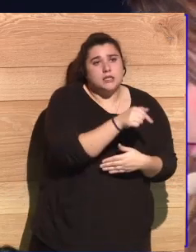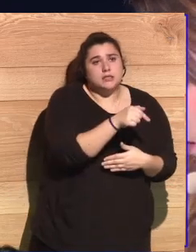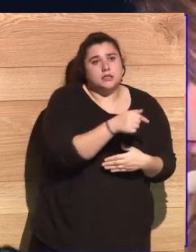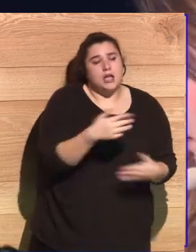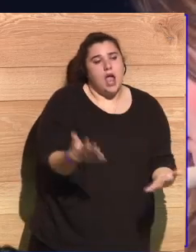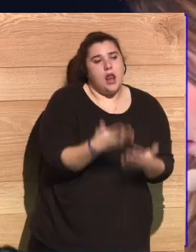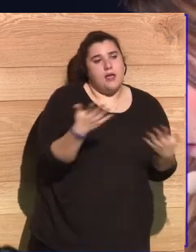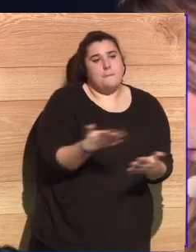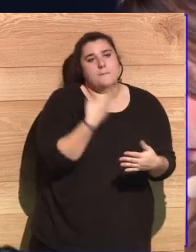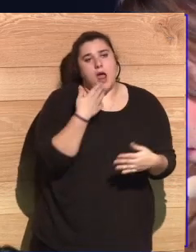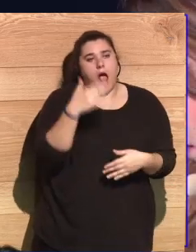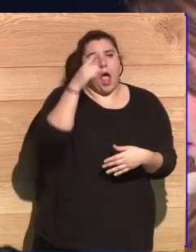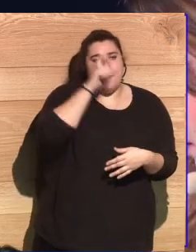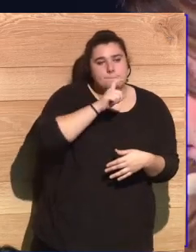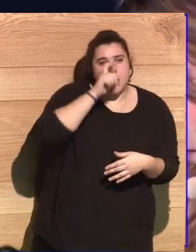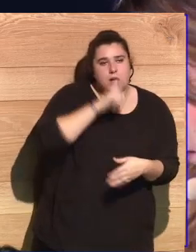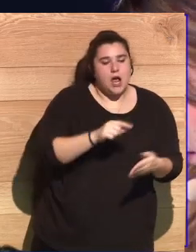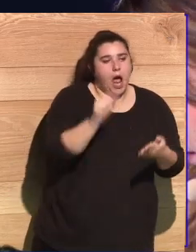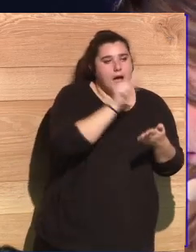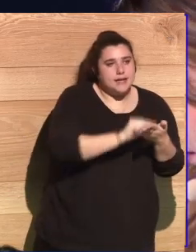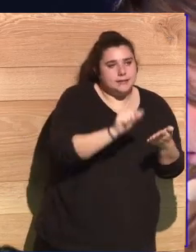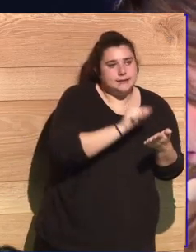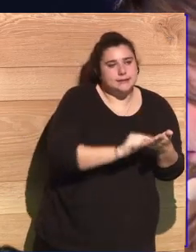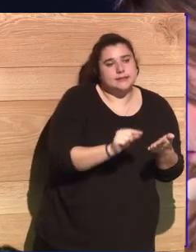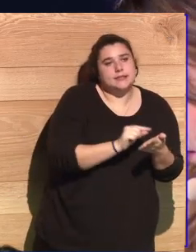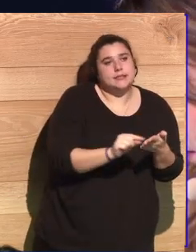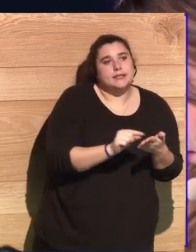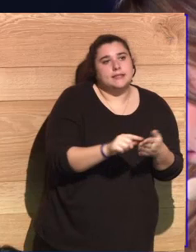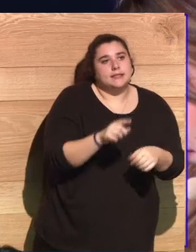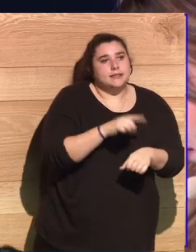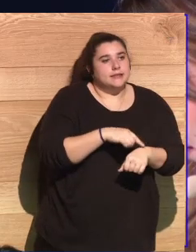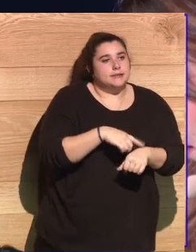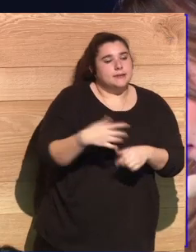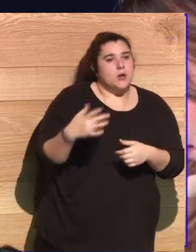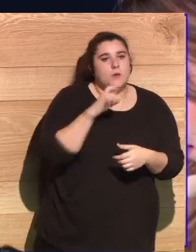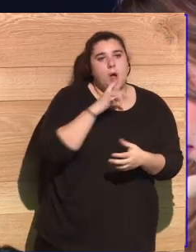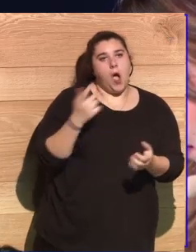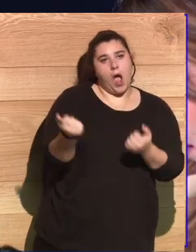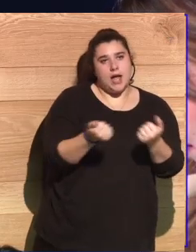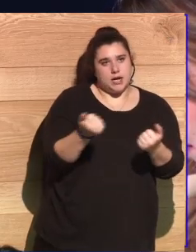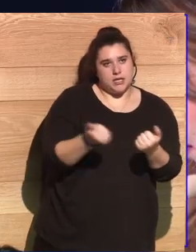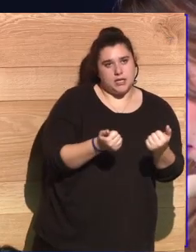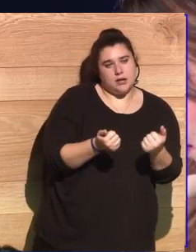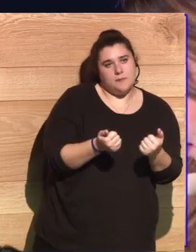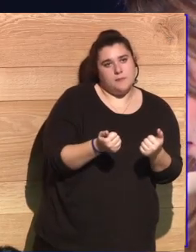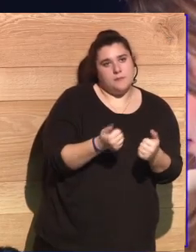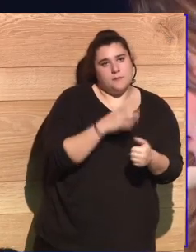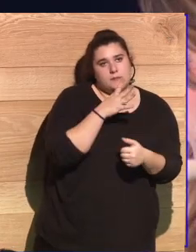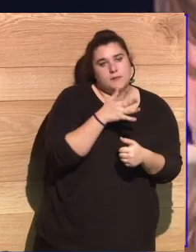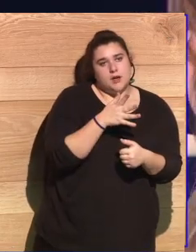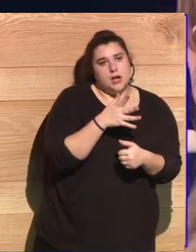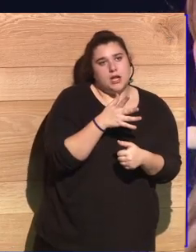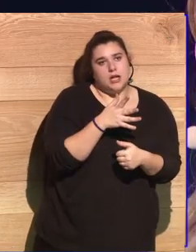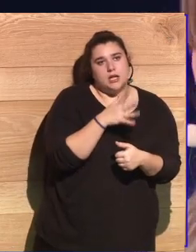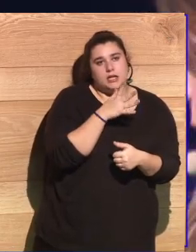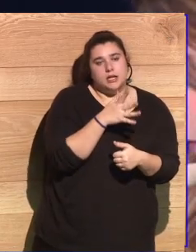about my time on the road, because I had sent him some long letters from the transient hotel that I ended